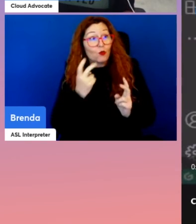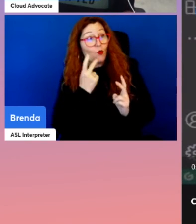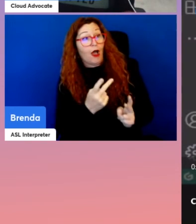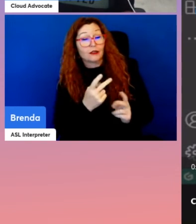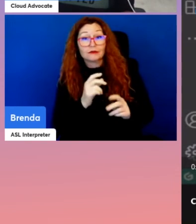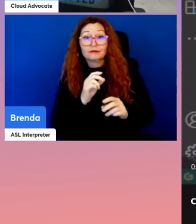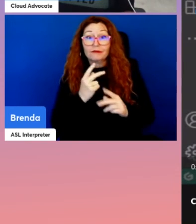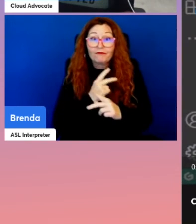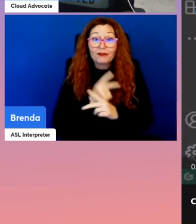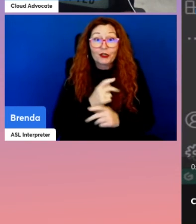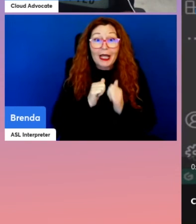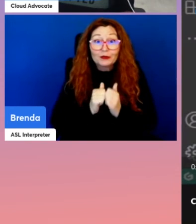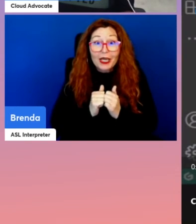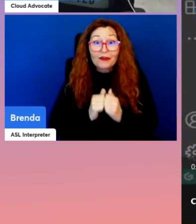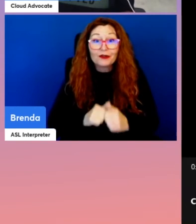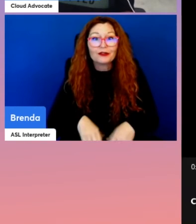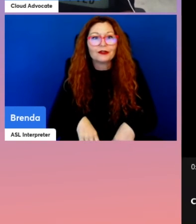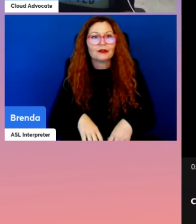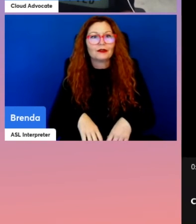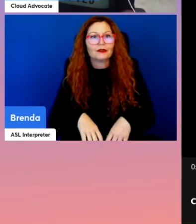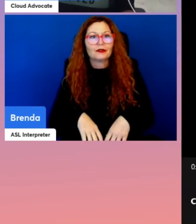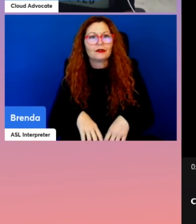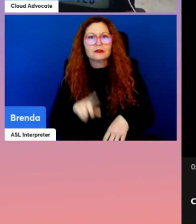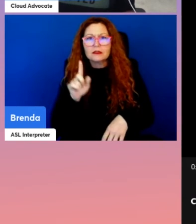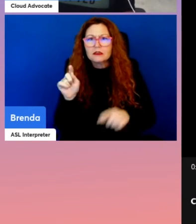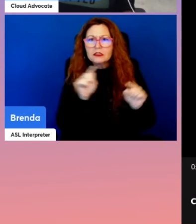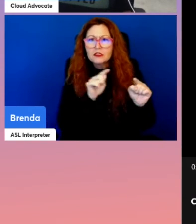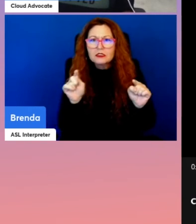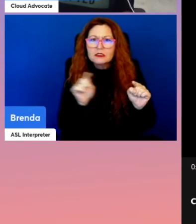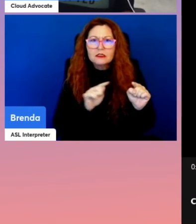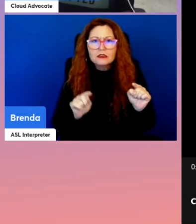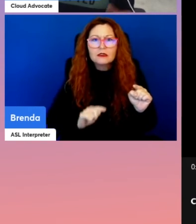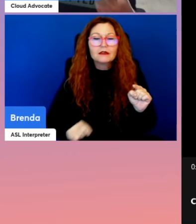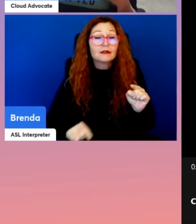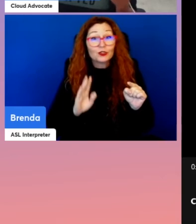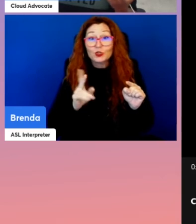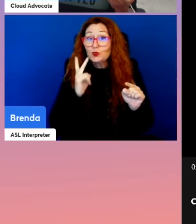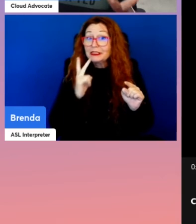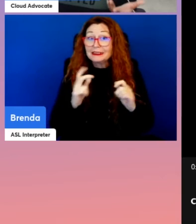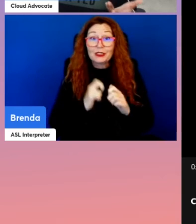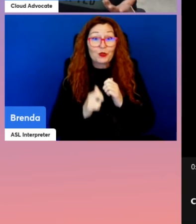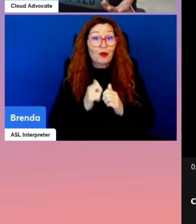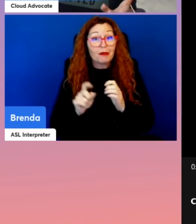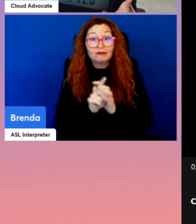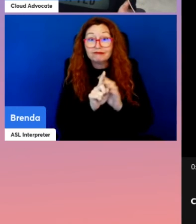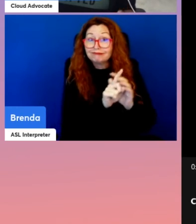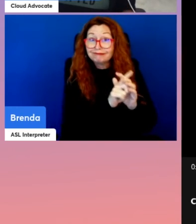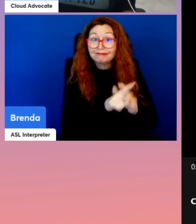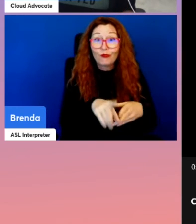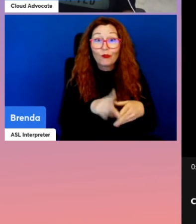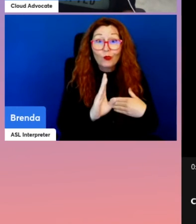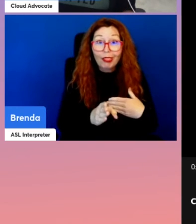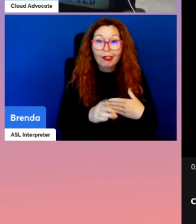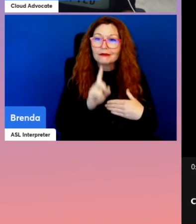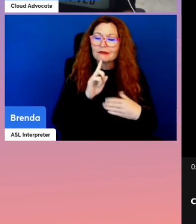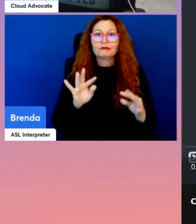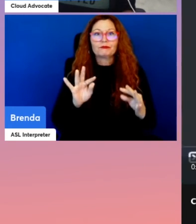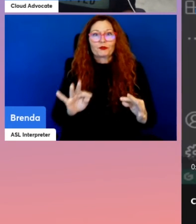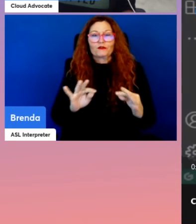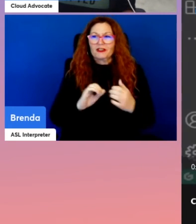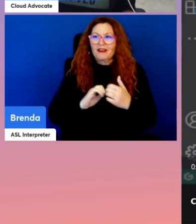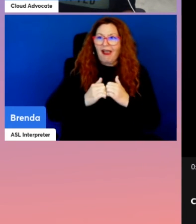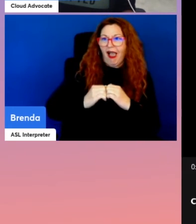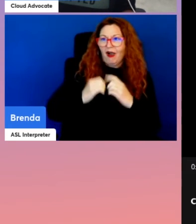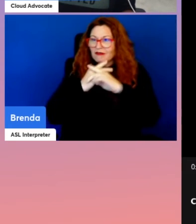figure out, okay, why am I hitting an error? And these are things you'll run into. And so it'll challenge you to like figure those things out. And